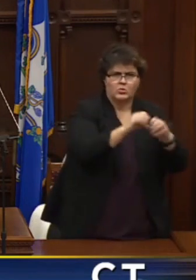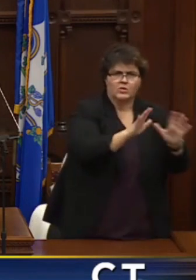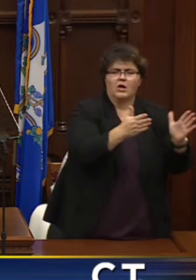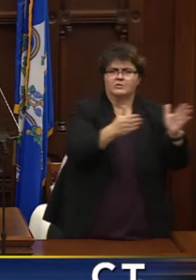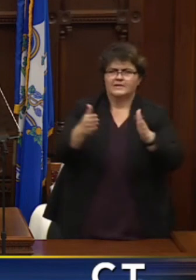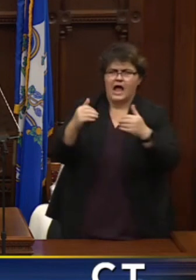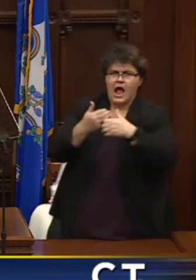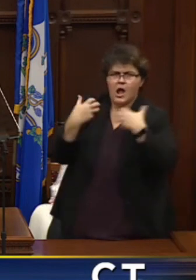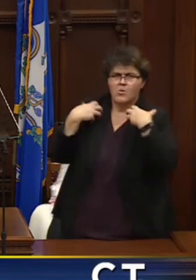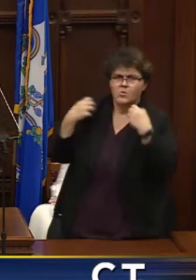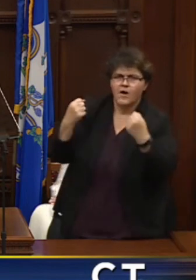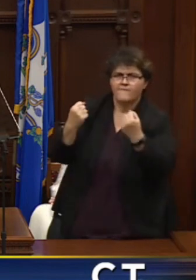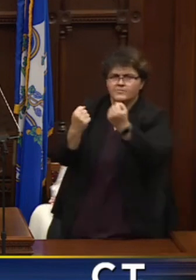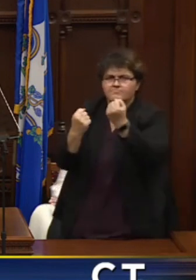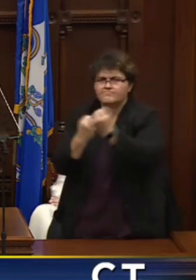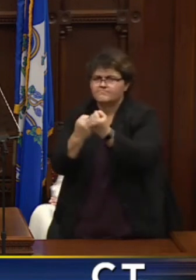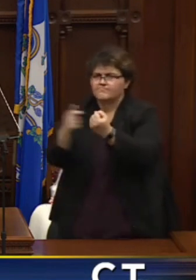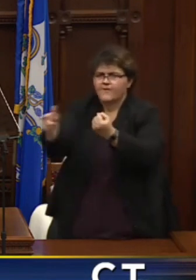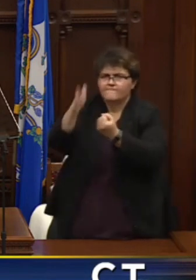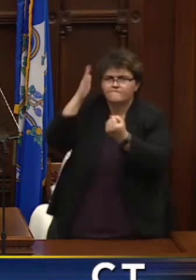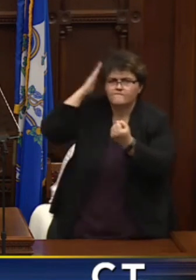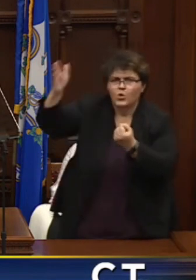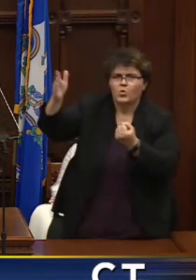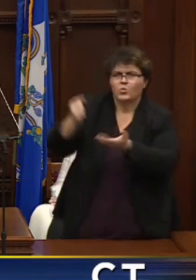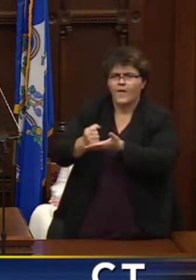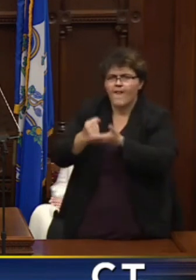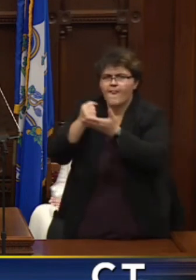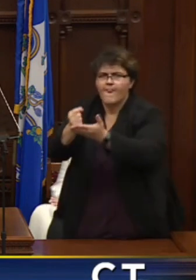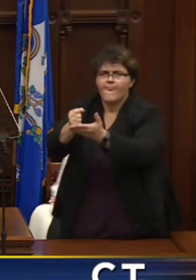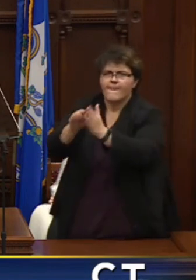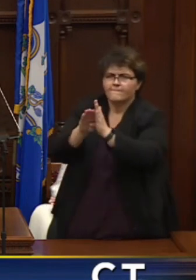jobs and allowing you to keep more of what you earn.